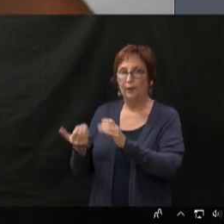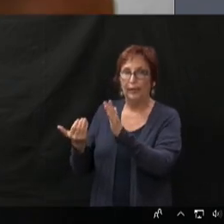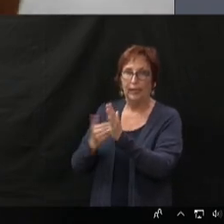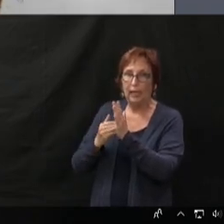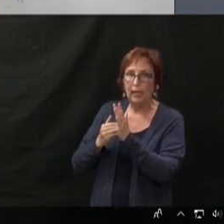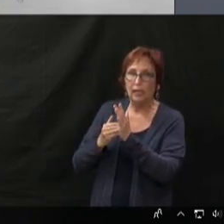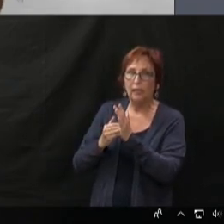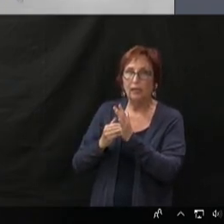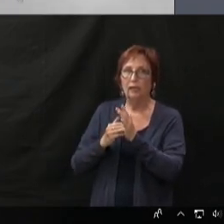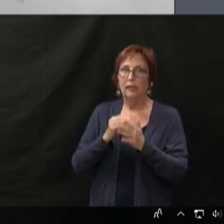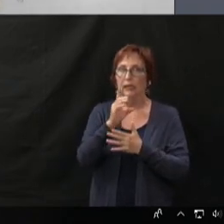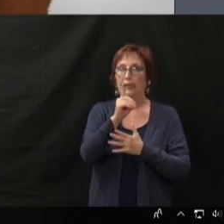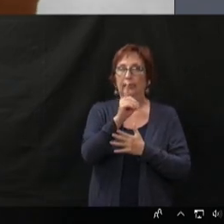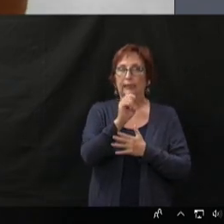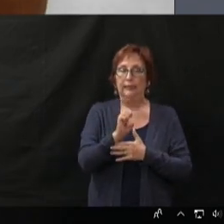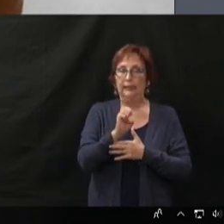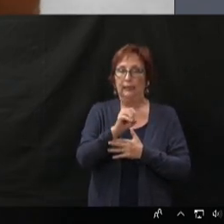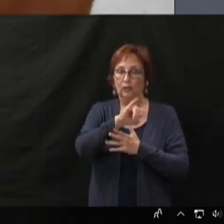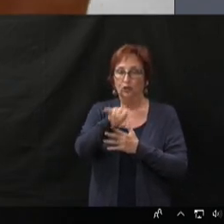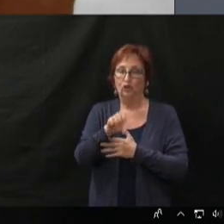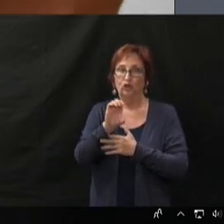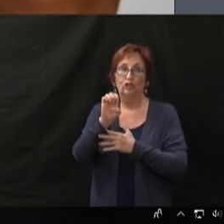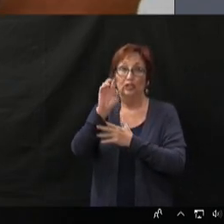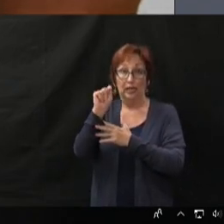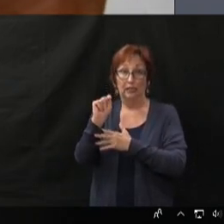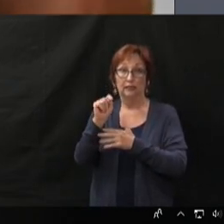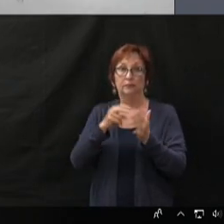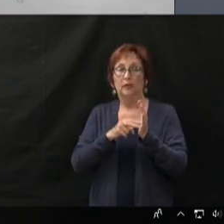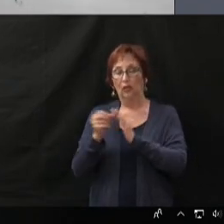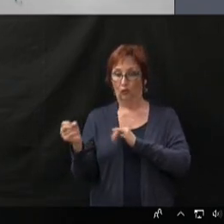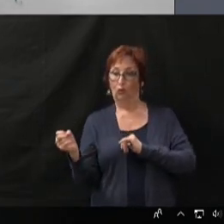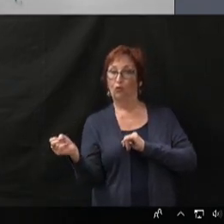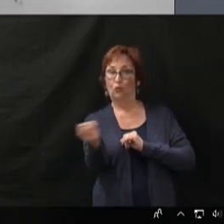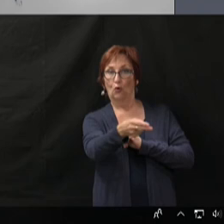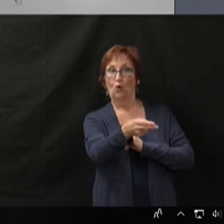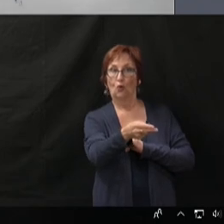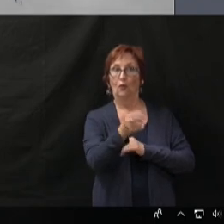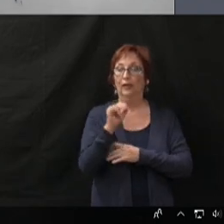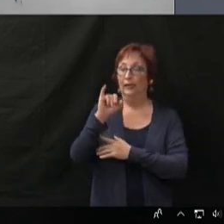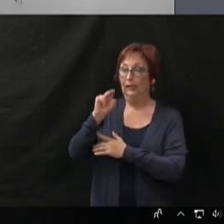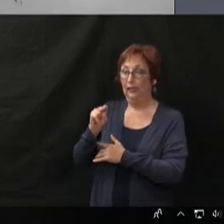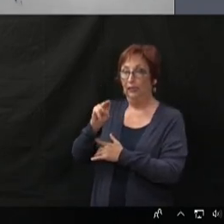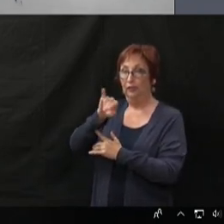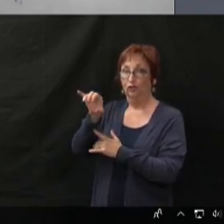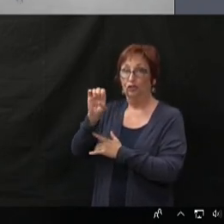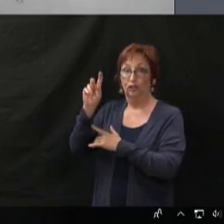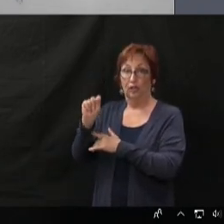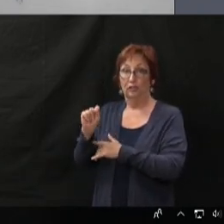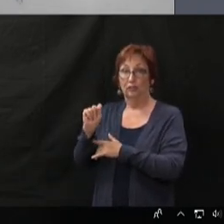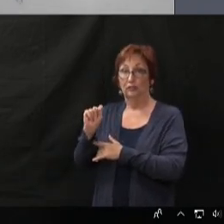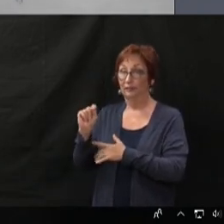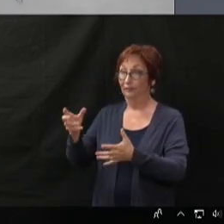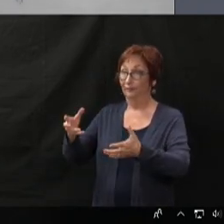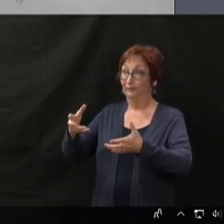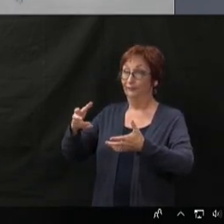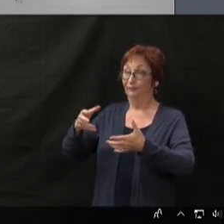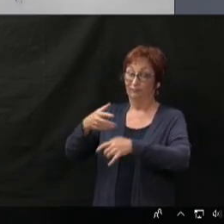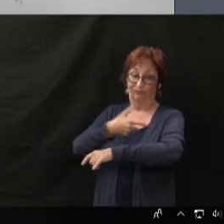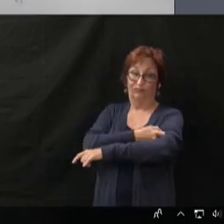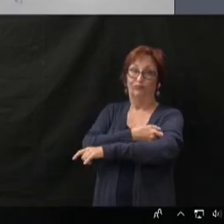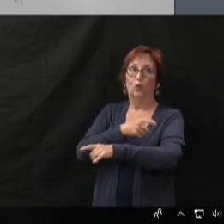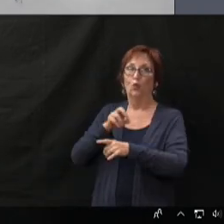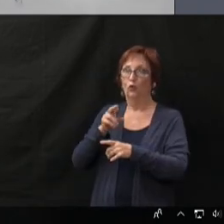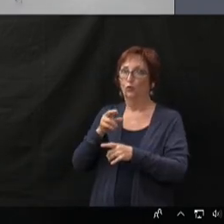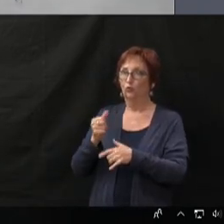We did eject, which means to throw. Inject, throw it in your arm. Or